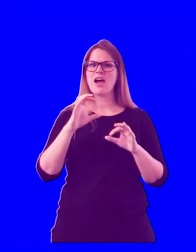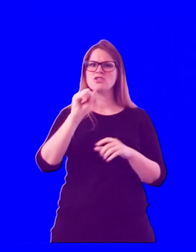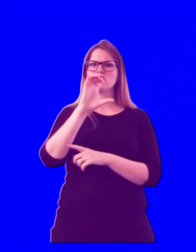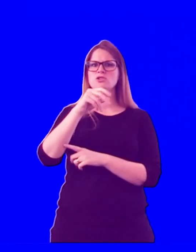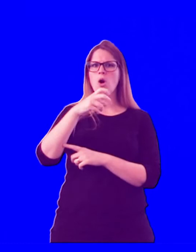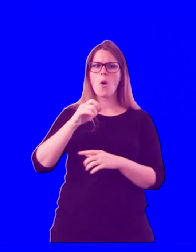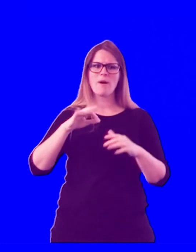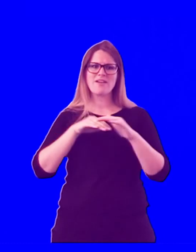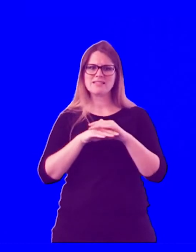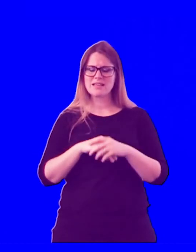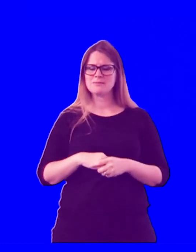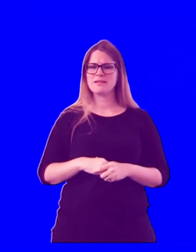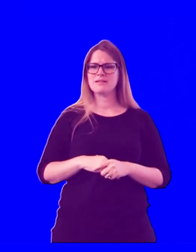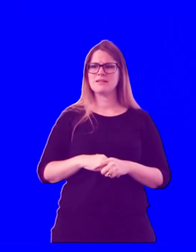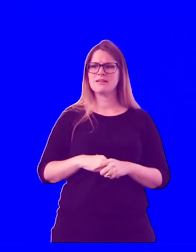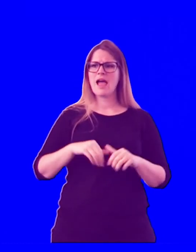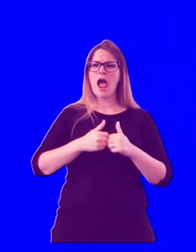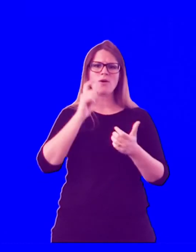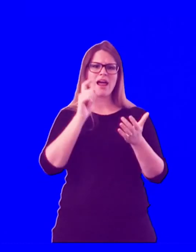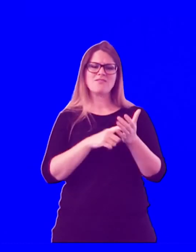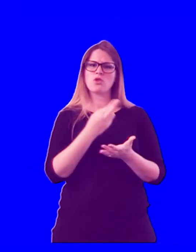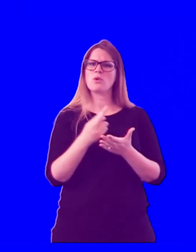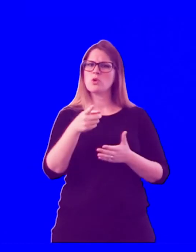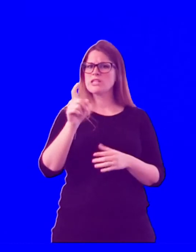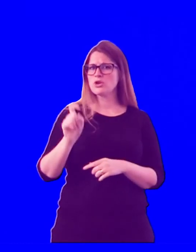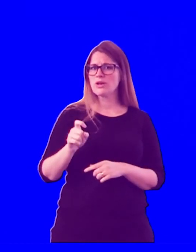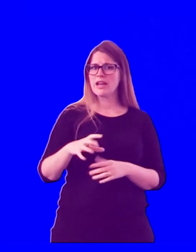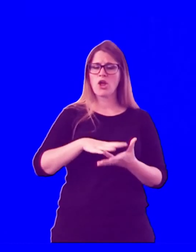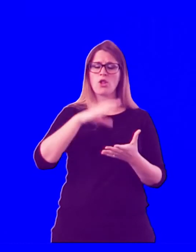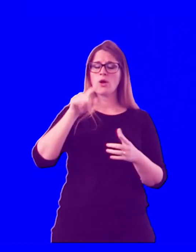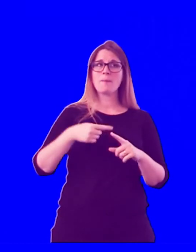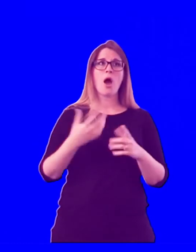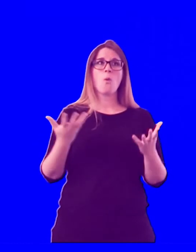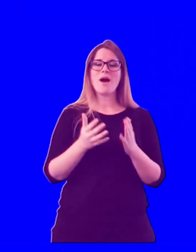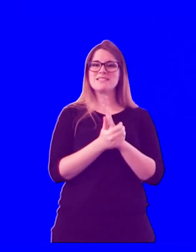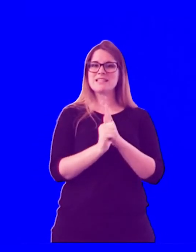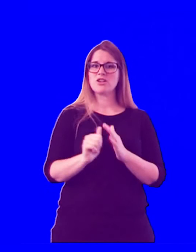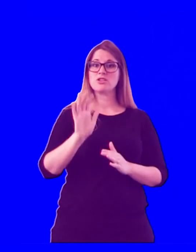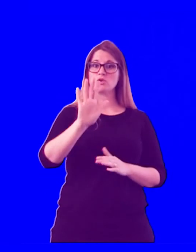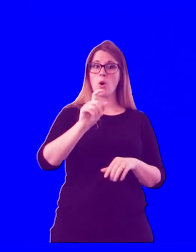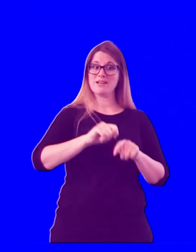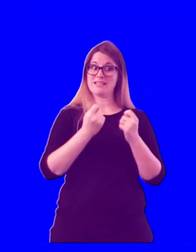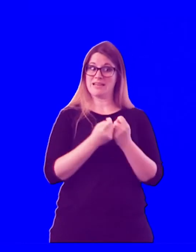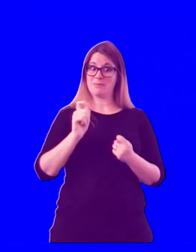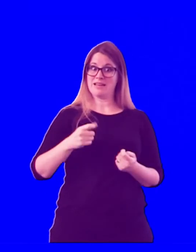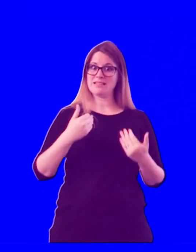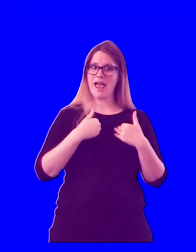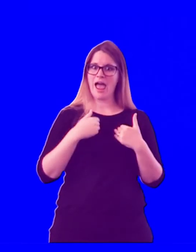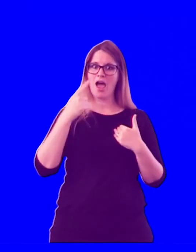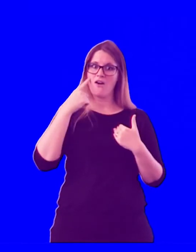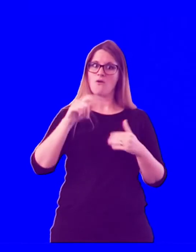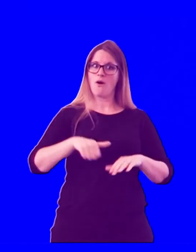for that assessment, how to identify the resources you need and learn about what skill sets your team should have to be able to do